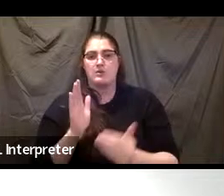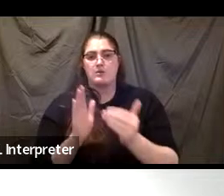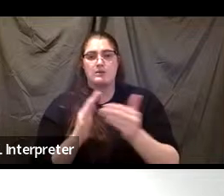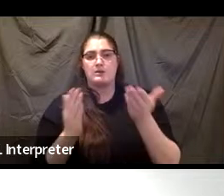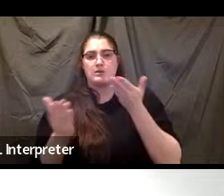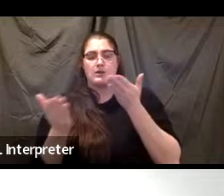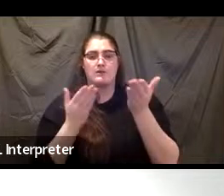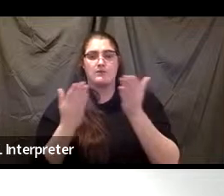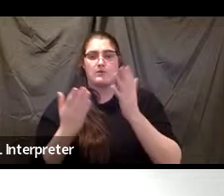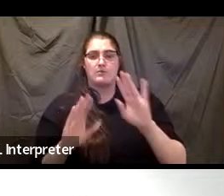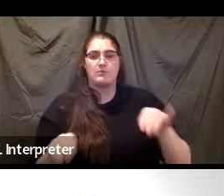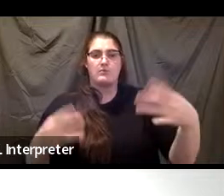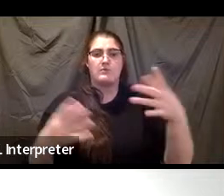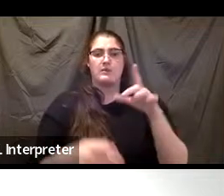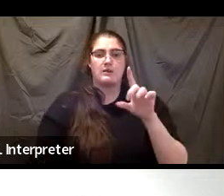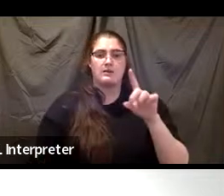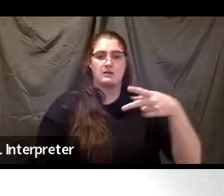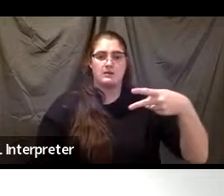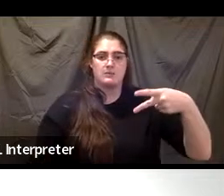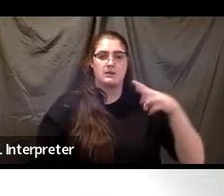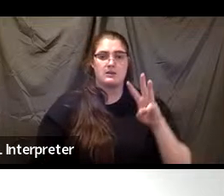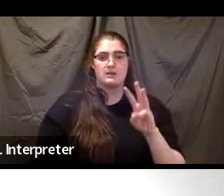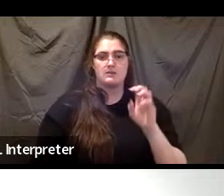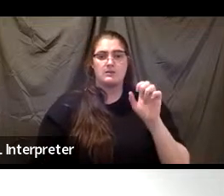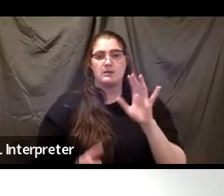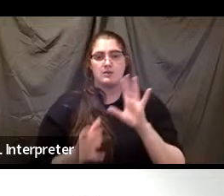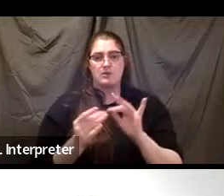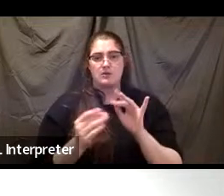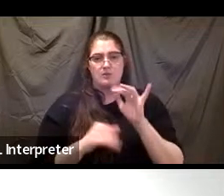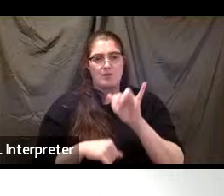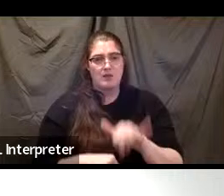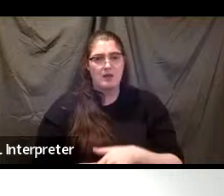by Department of Public Works. Can you touch on that?